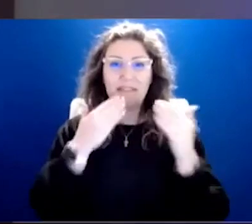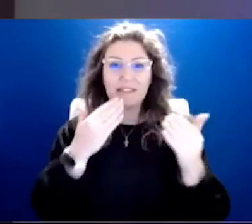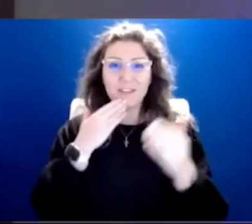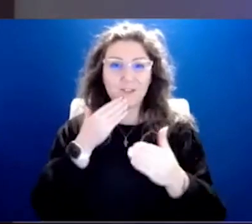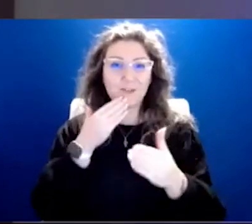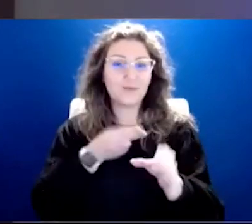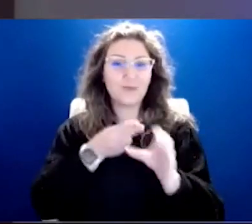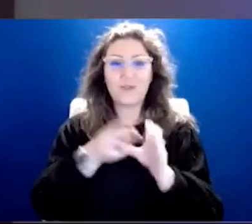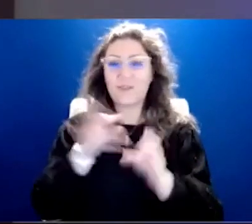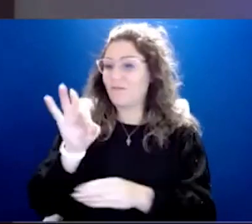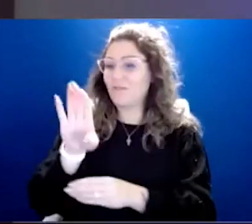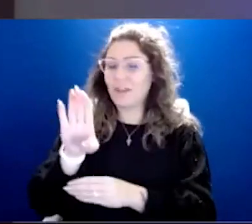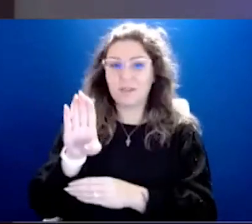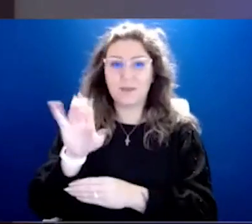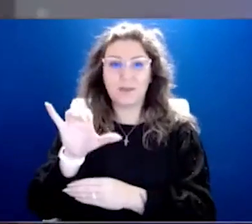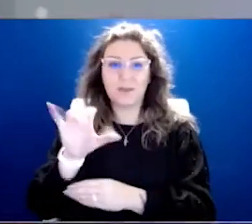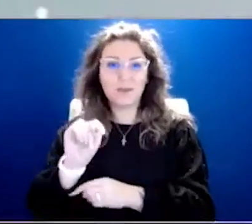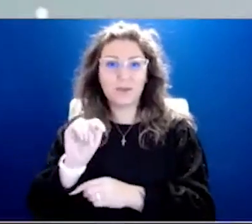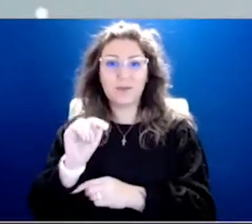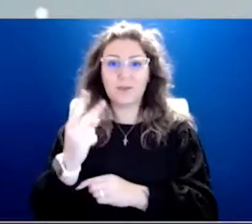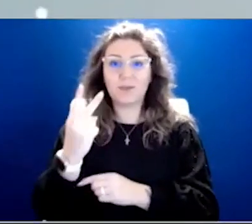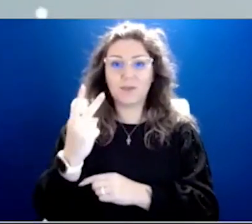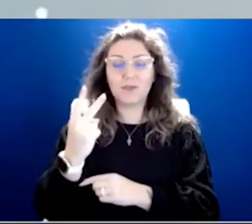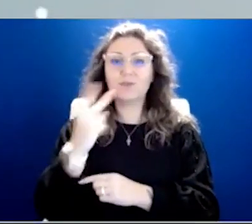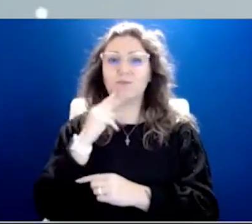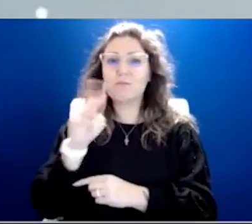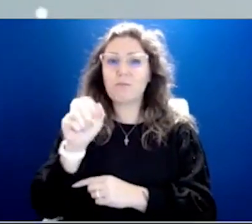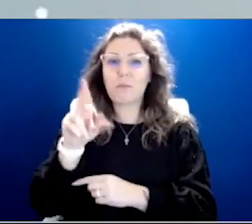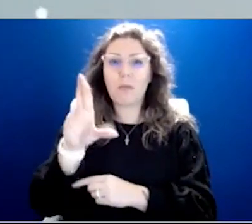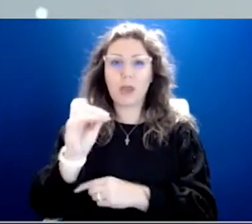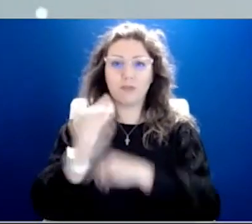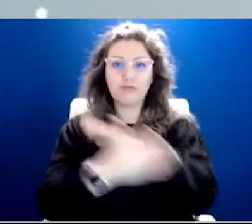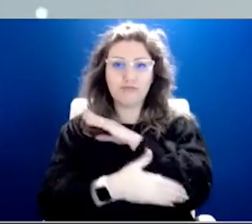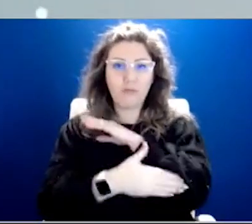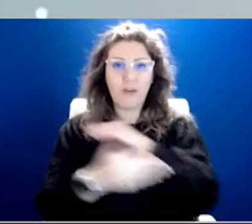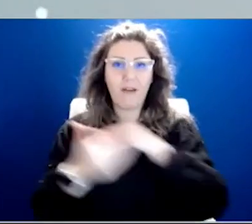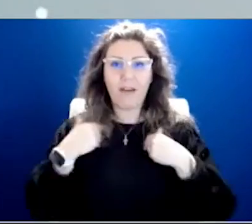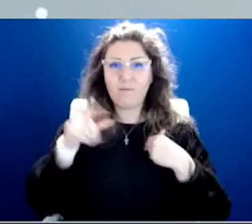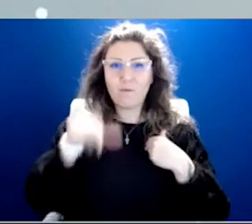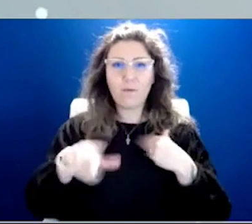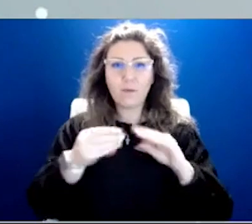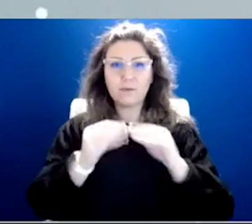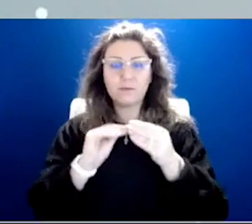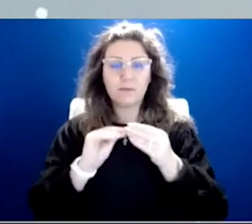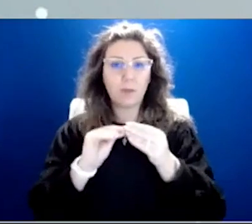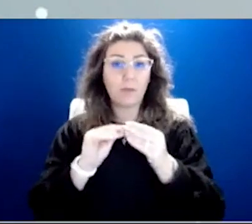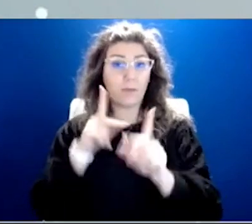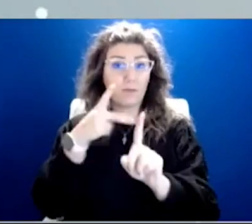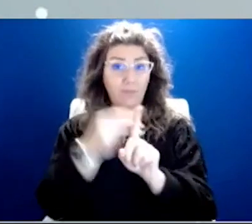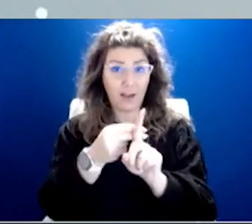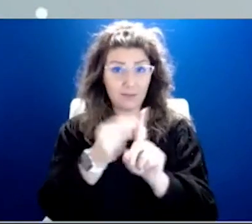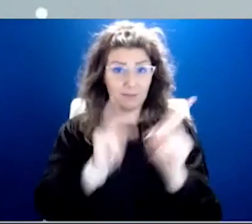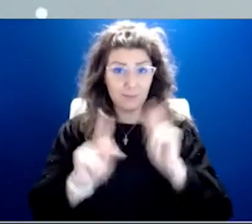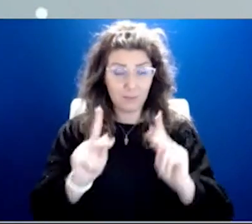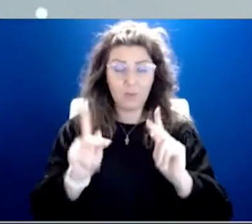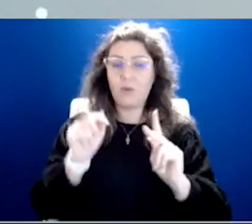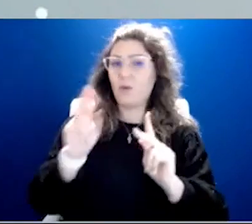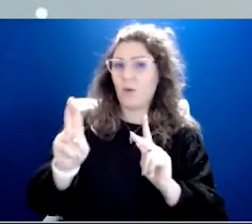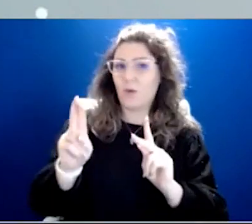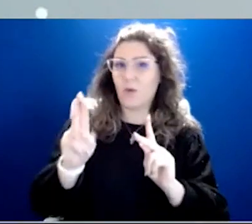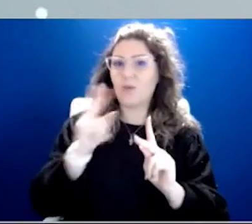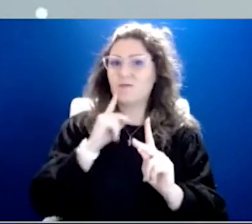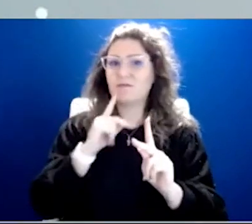YouTube. Two metro Kansas counties either have the lowest number of people vaccinated in the metro or are battling